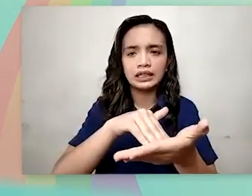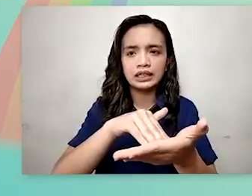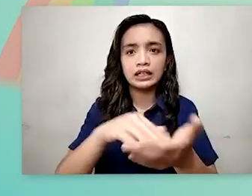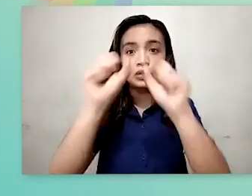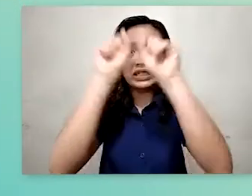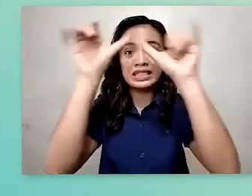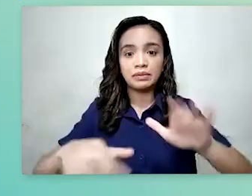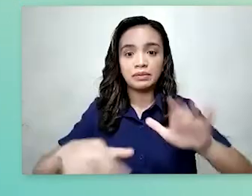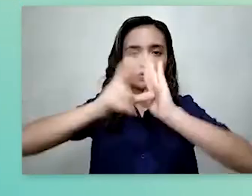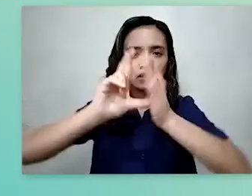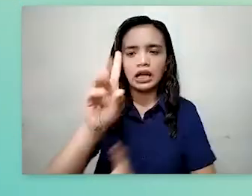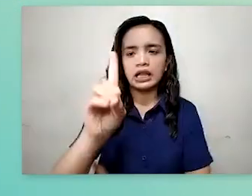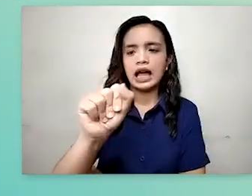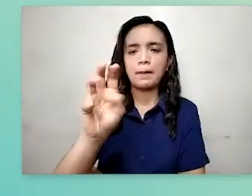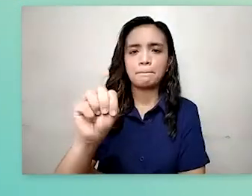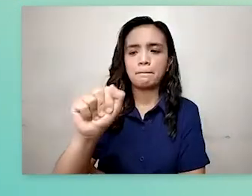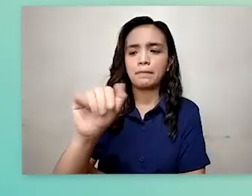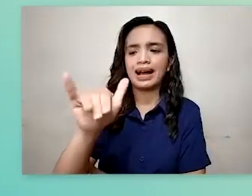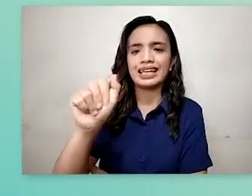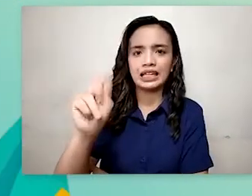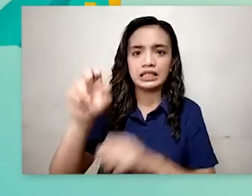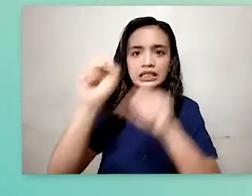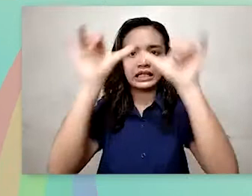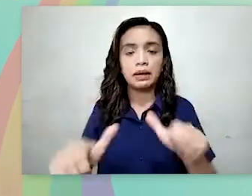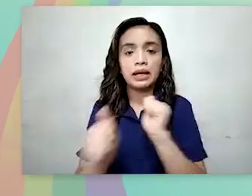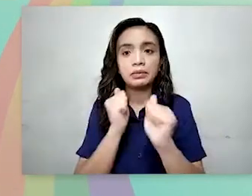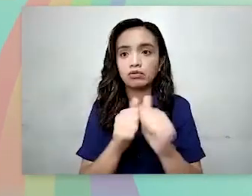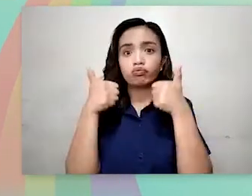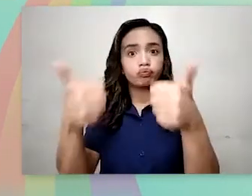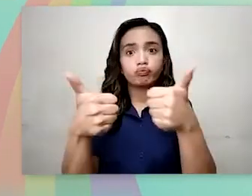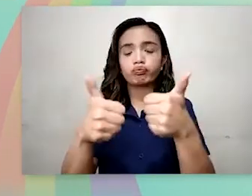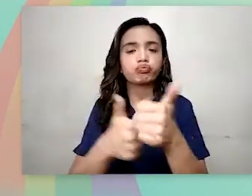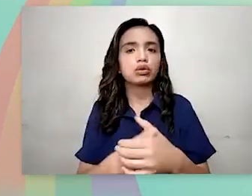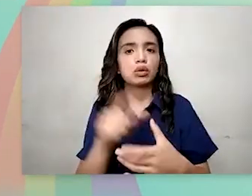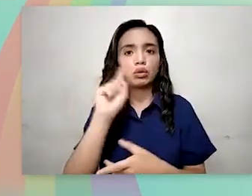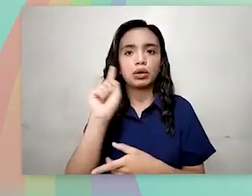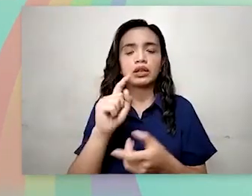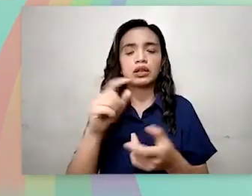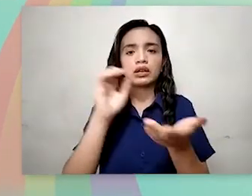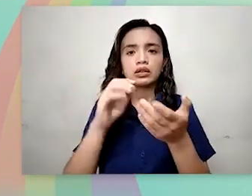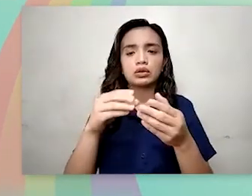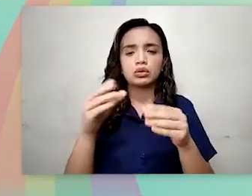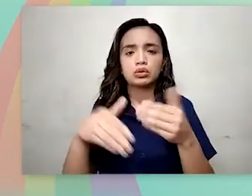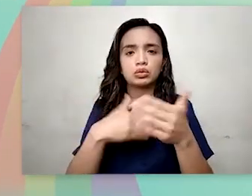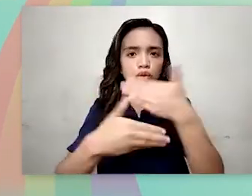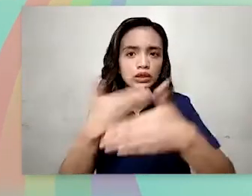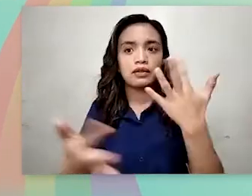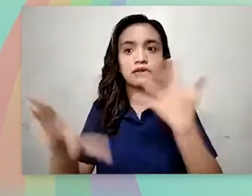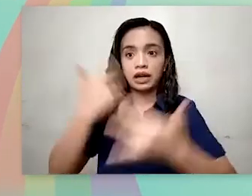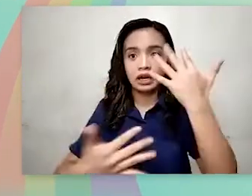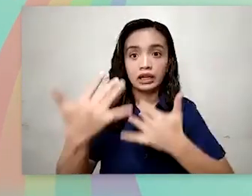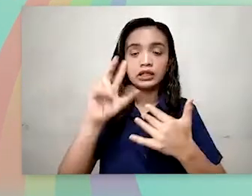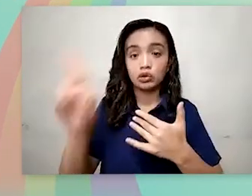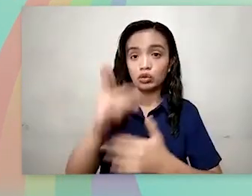reinvigorated and revisited our Damayan system, which is a very effective indigenous insurance